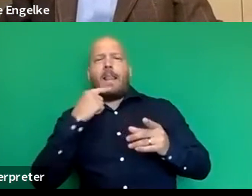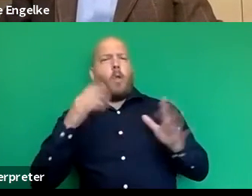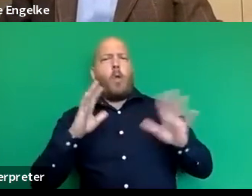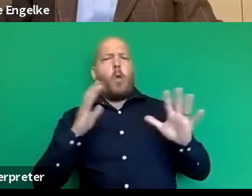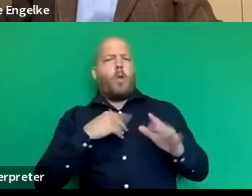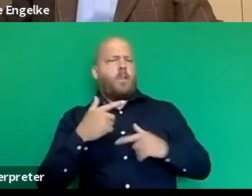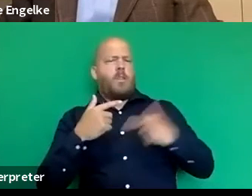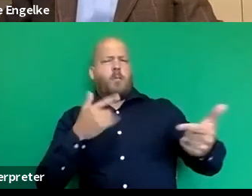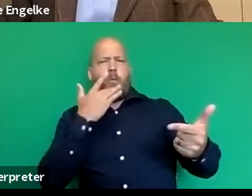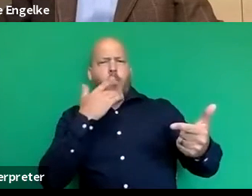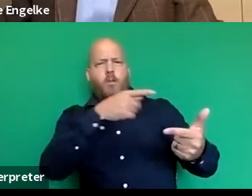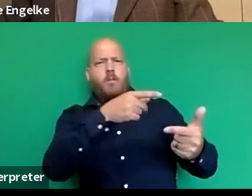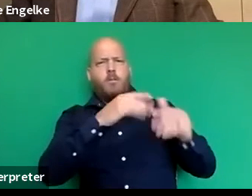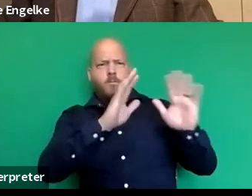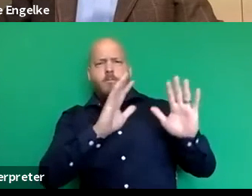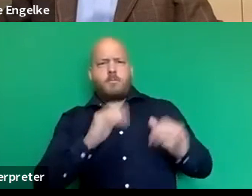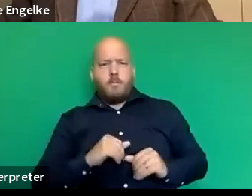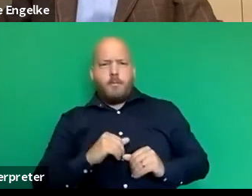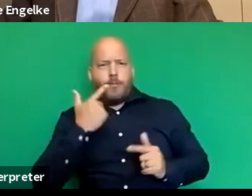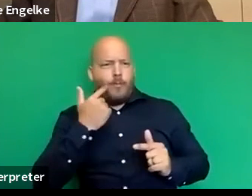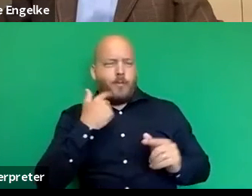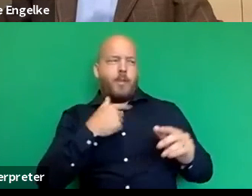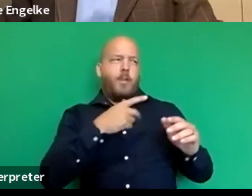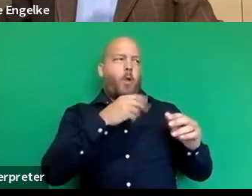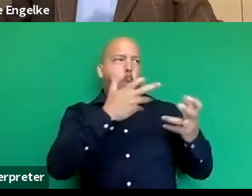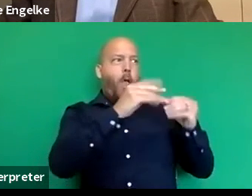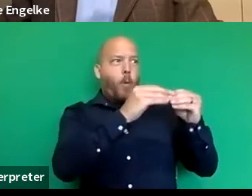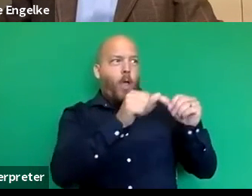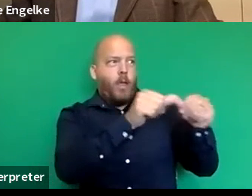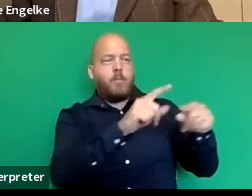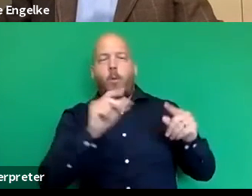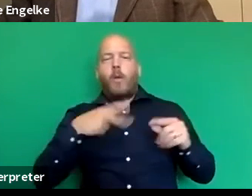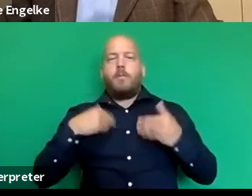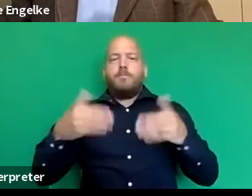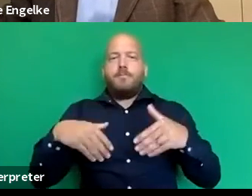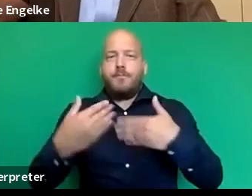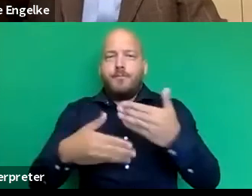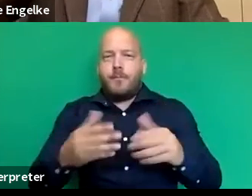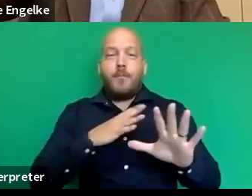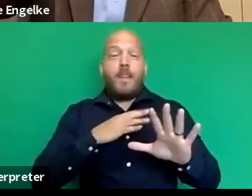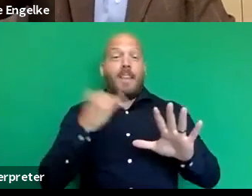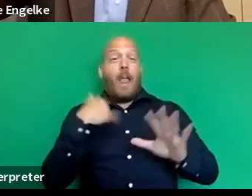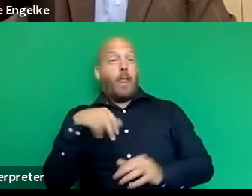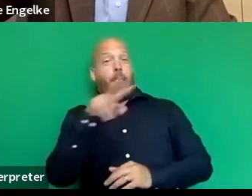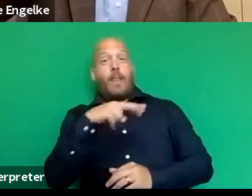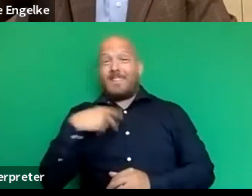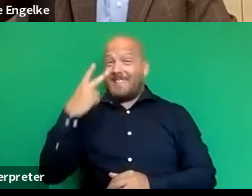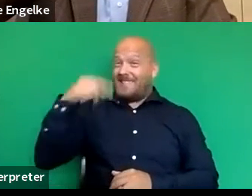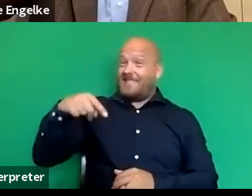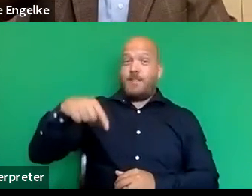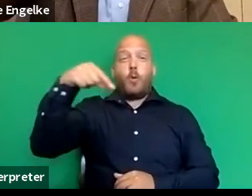It's okay. It's okay. You know, I was actually looking at the Q&A and box, and Dana has